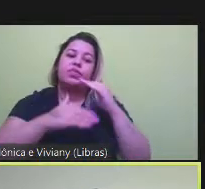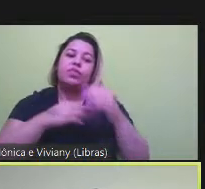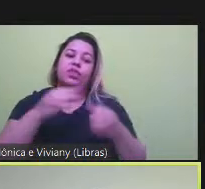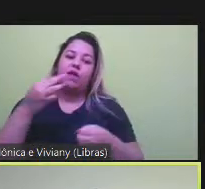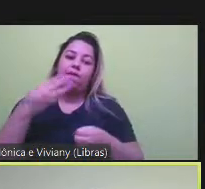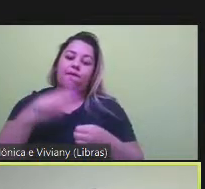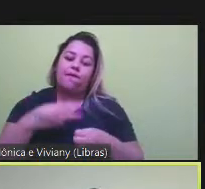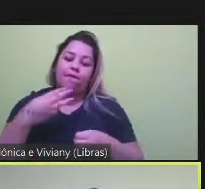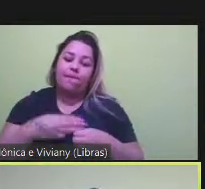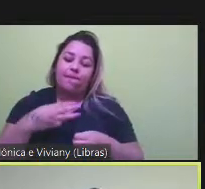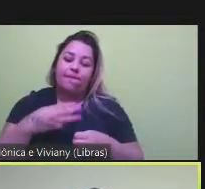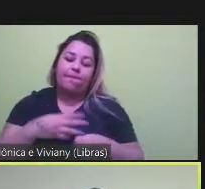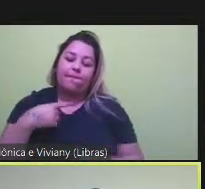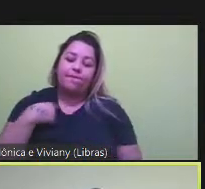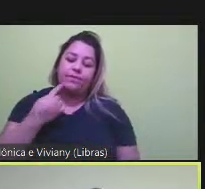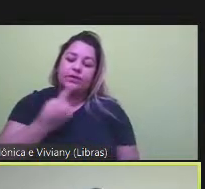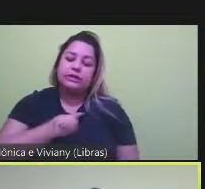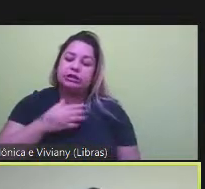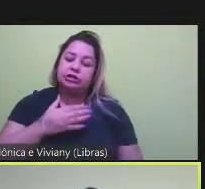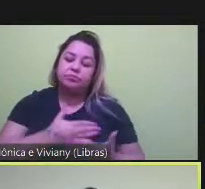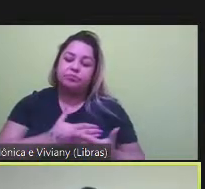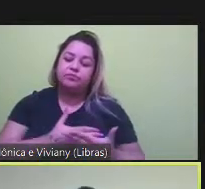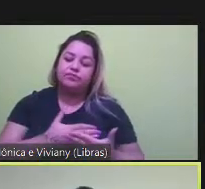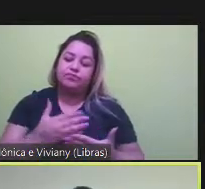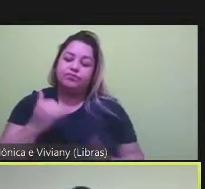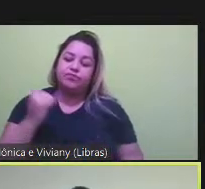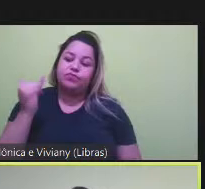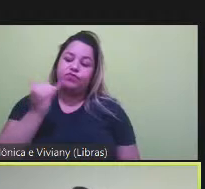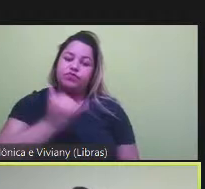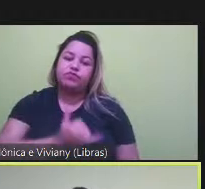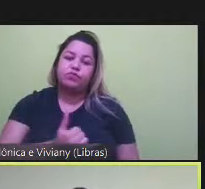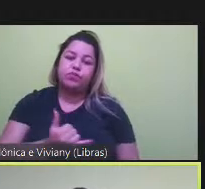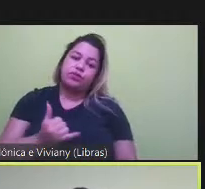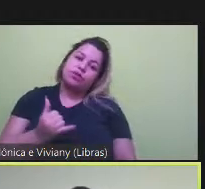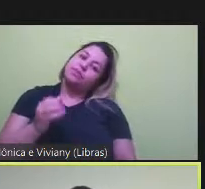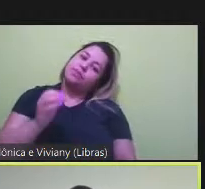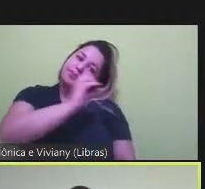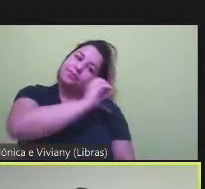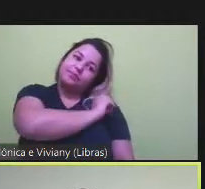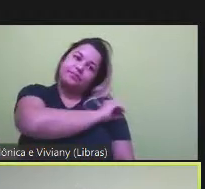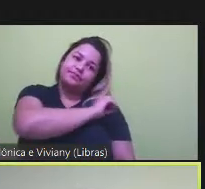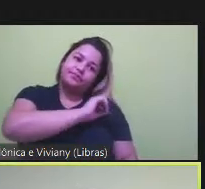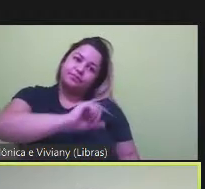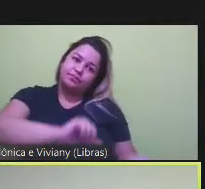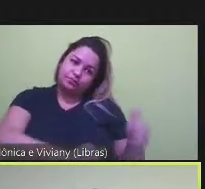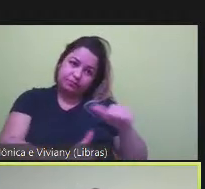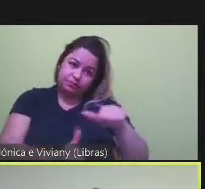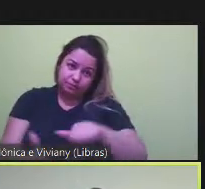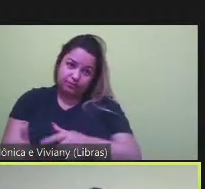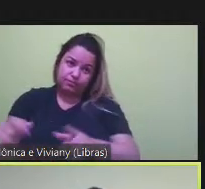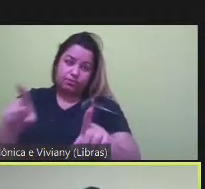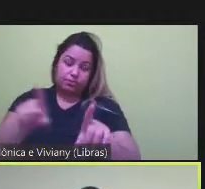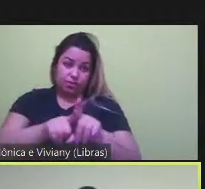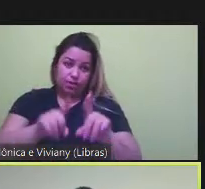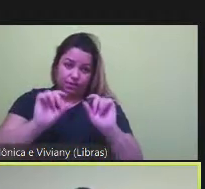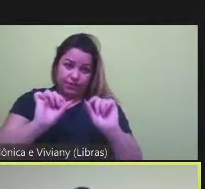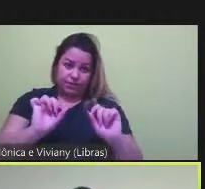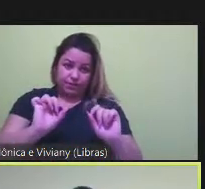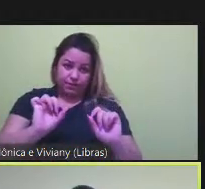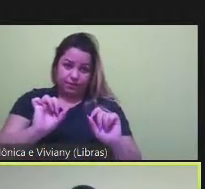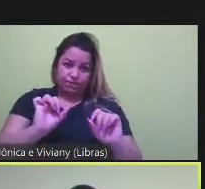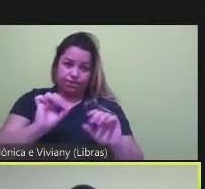the municipality, we begin by talking of the evaluation